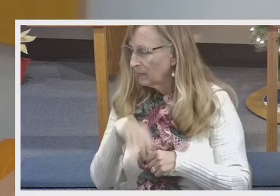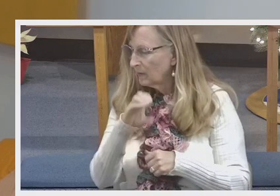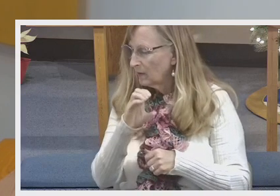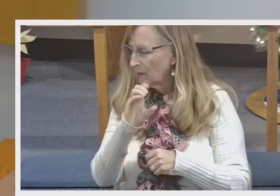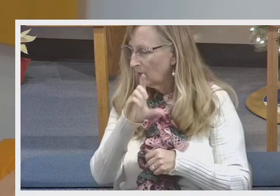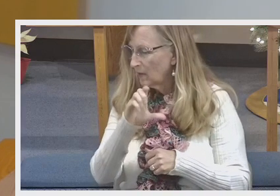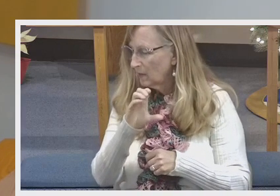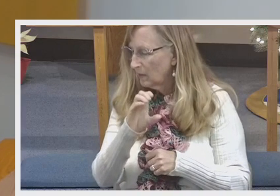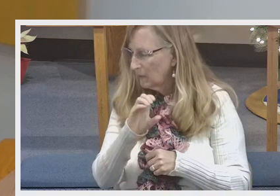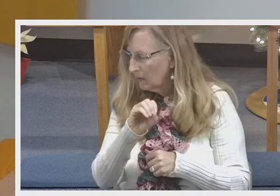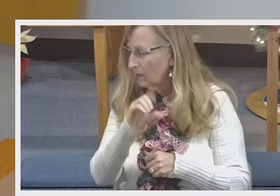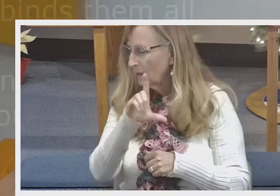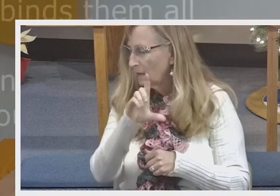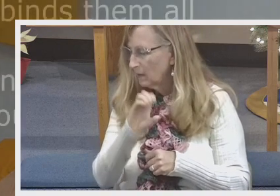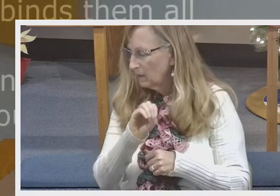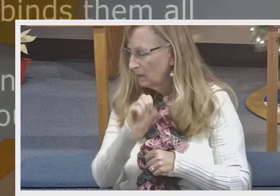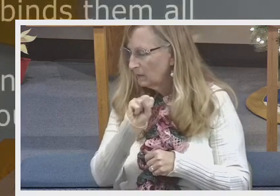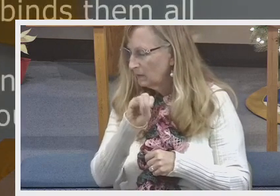Colossians 3:12-17.